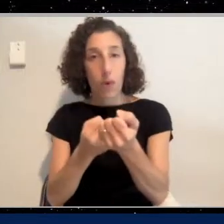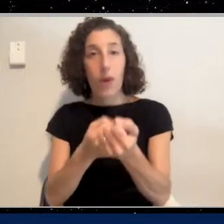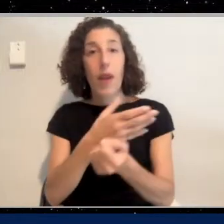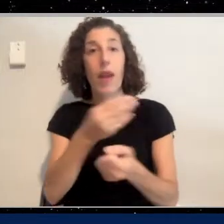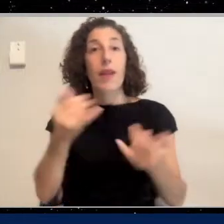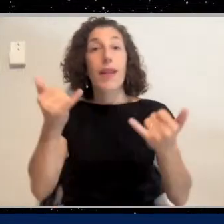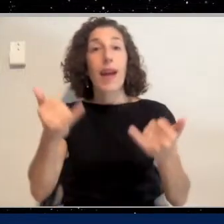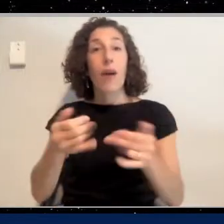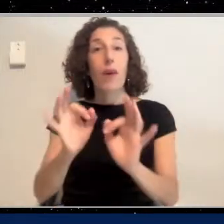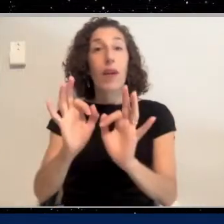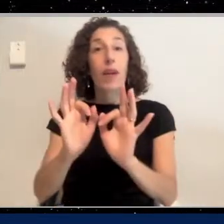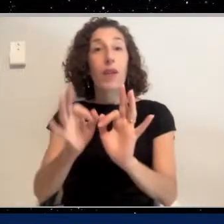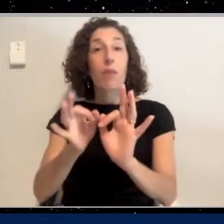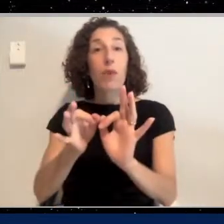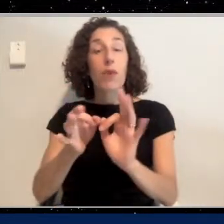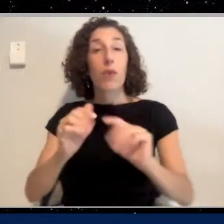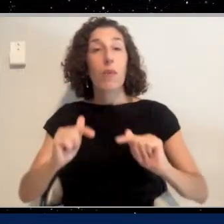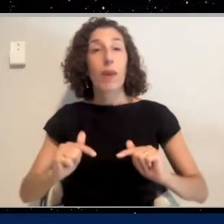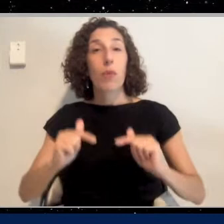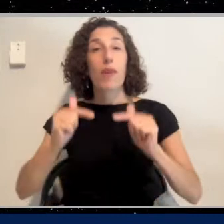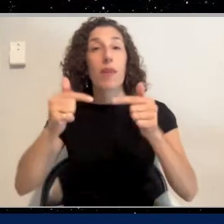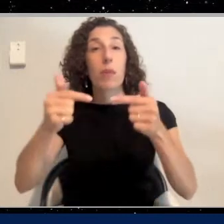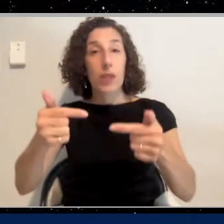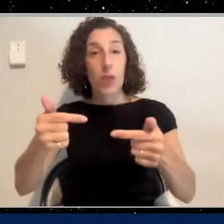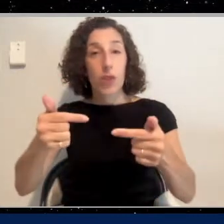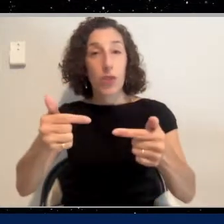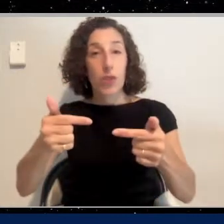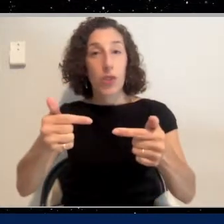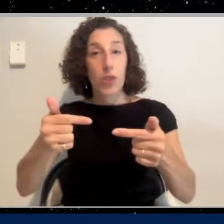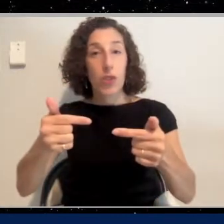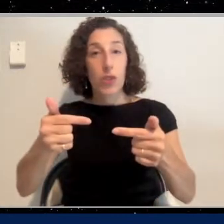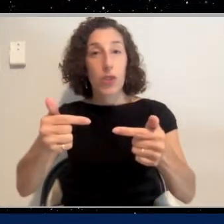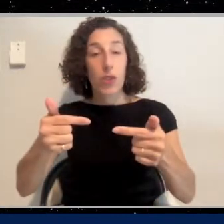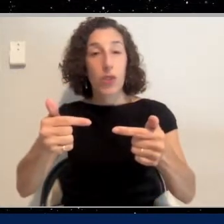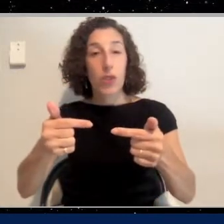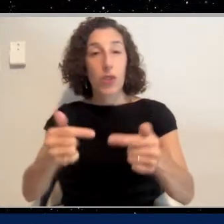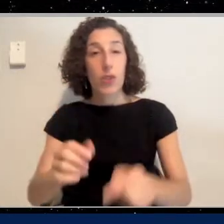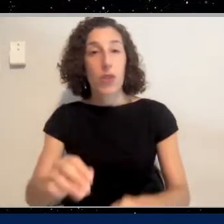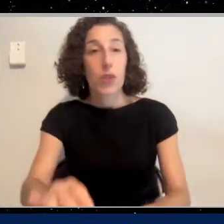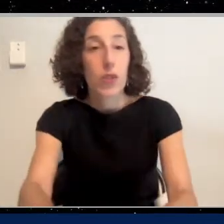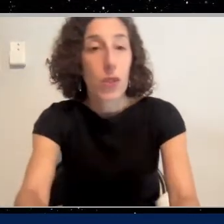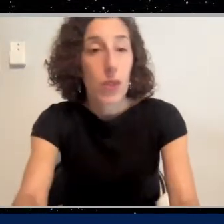different programs, which also include Access Family programs,